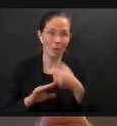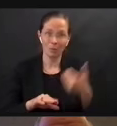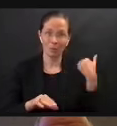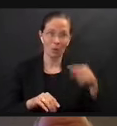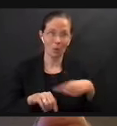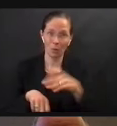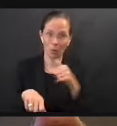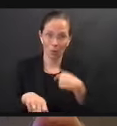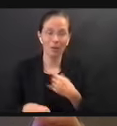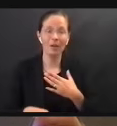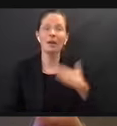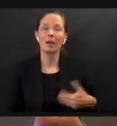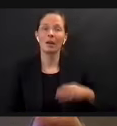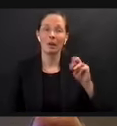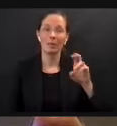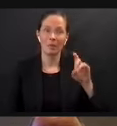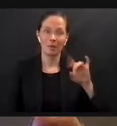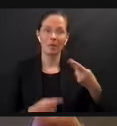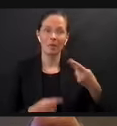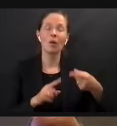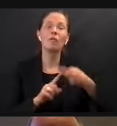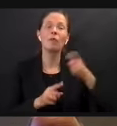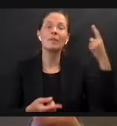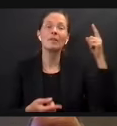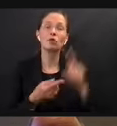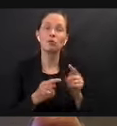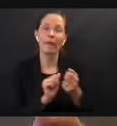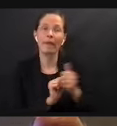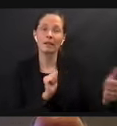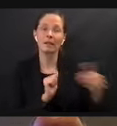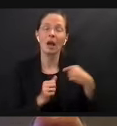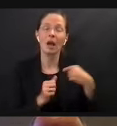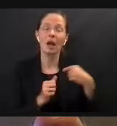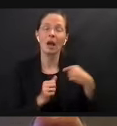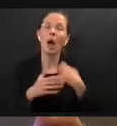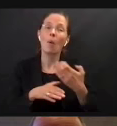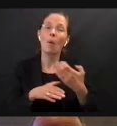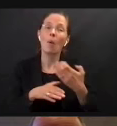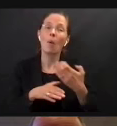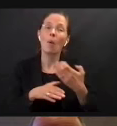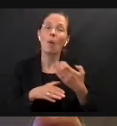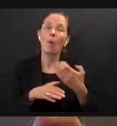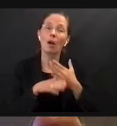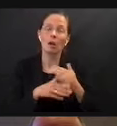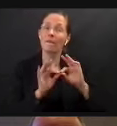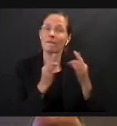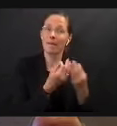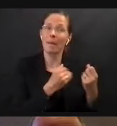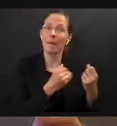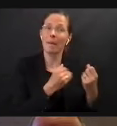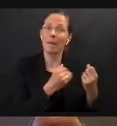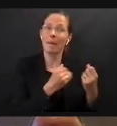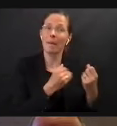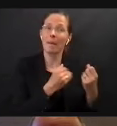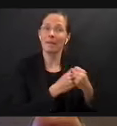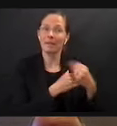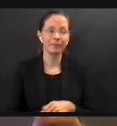This is Meredith from Decreasing the Distance. And I wanted to share, a family sent me this message this morning